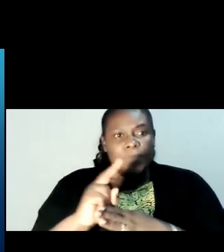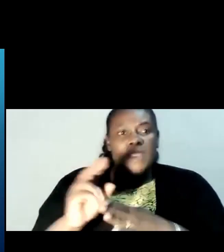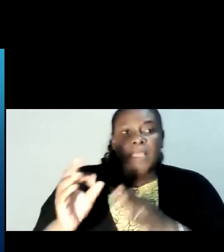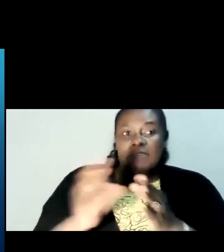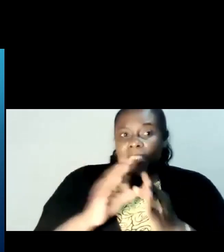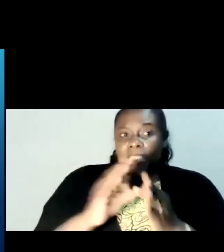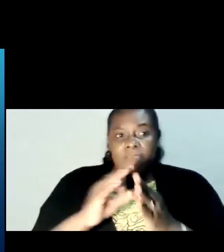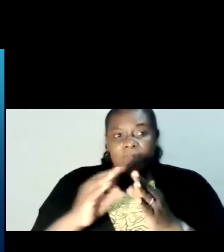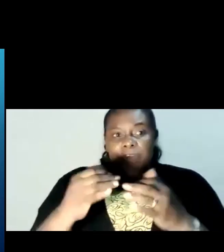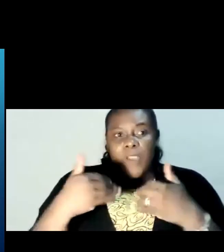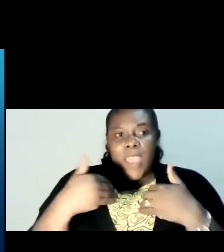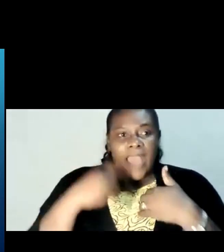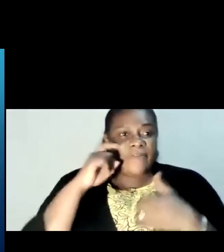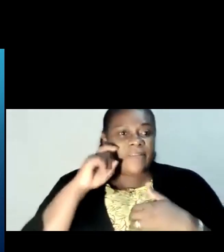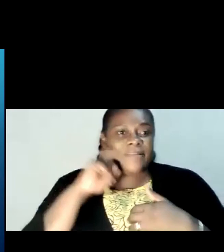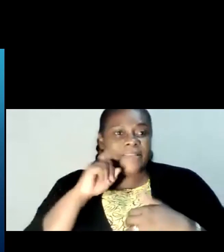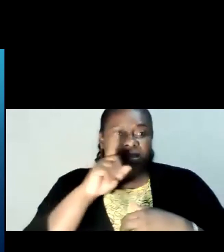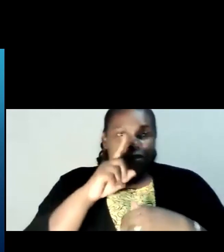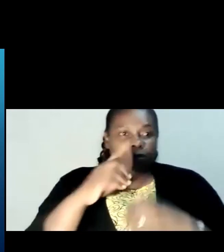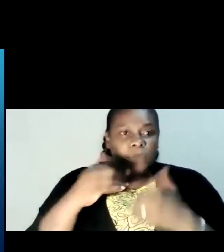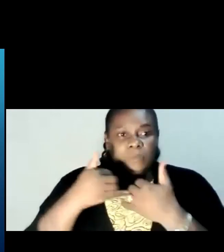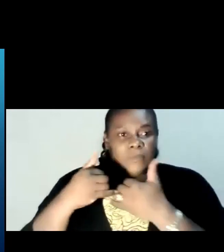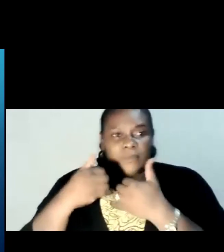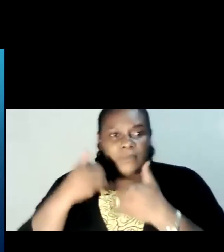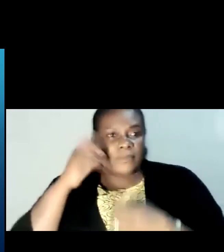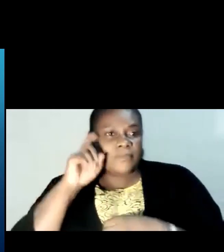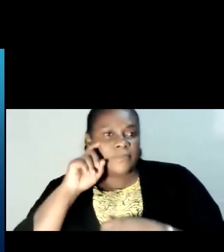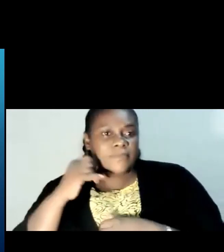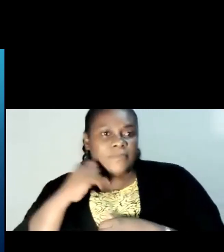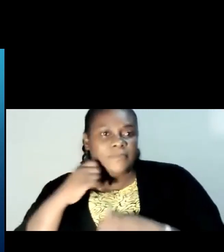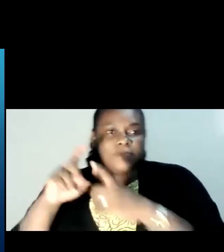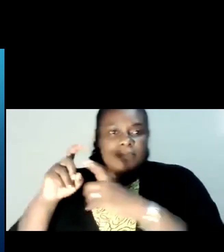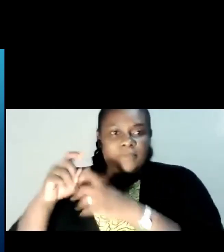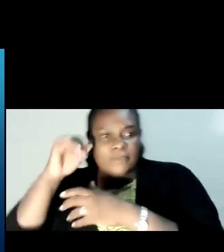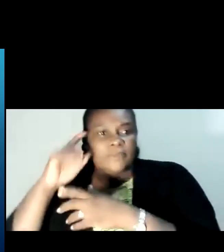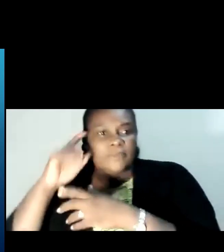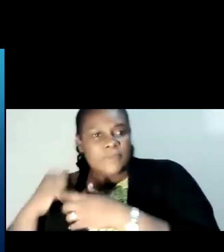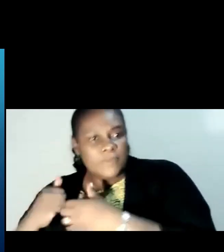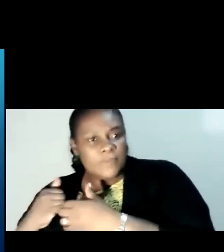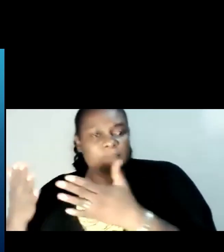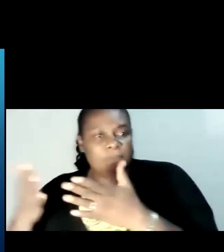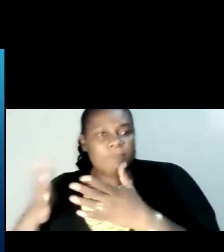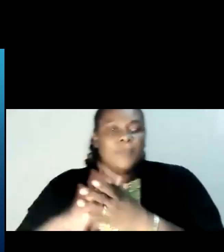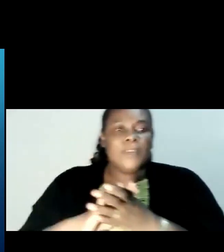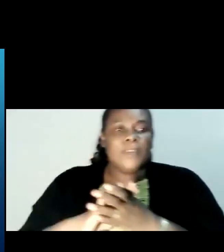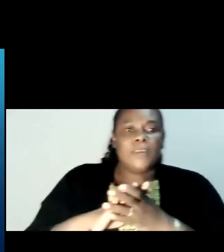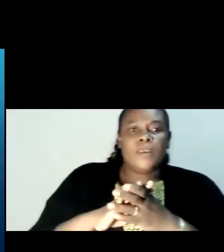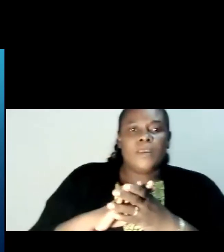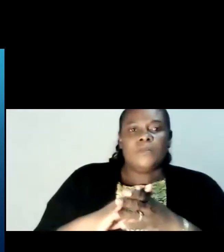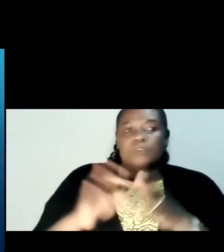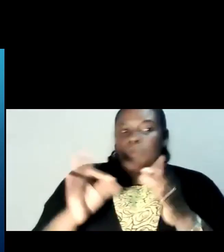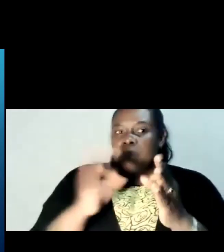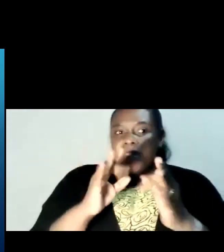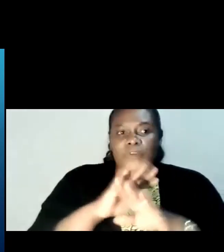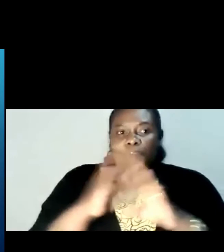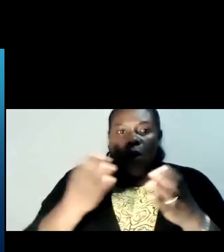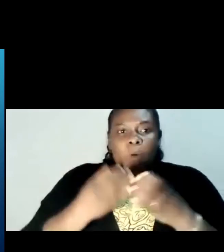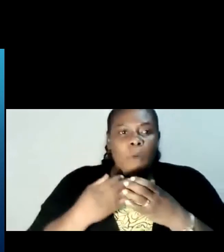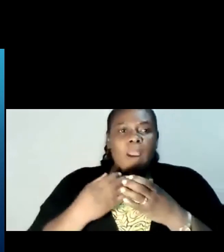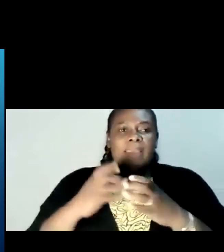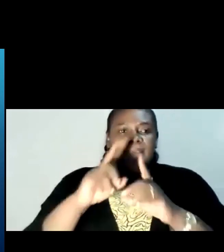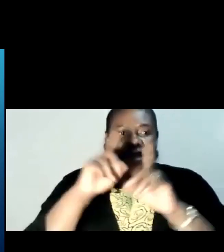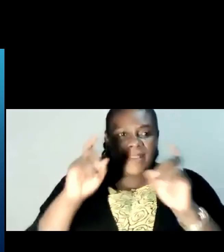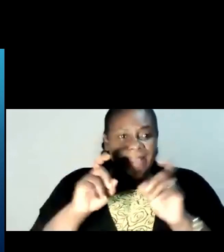or if you or your partner does not want to be tested for whatever